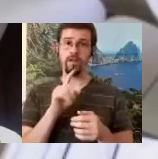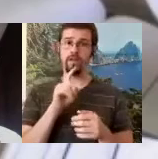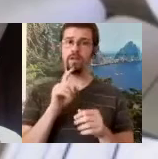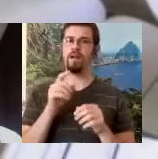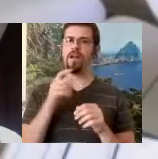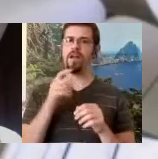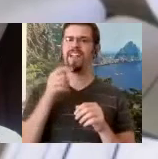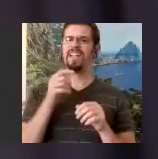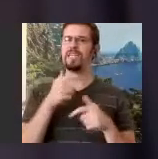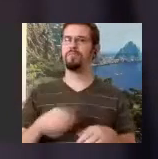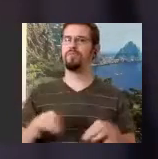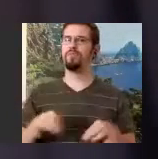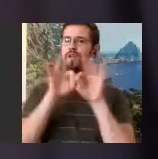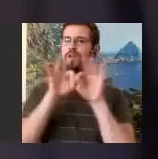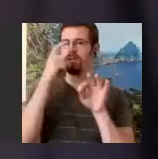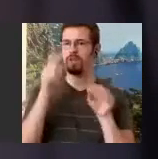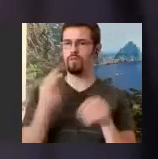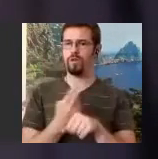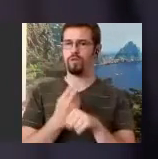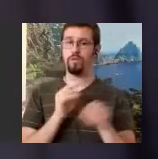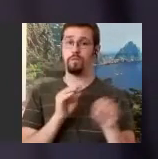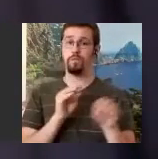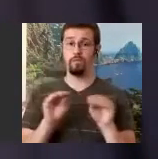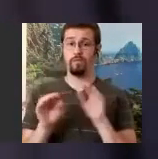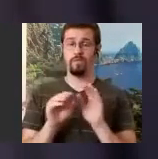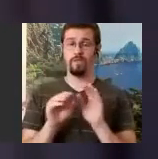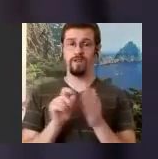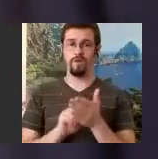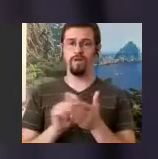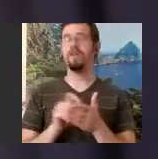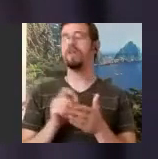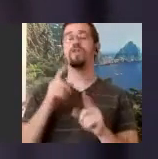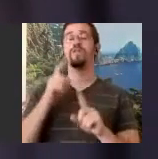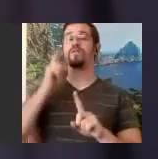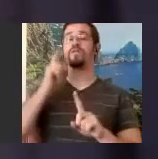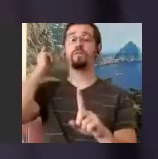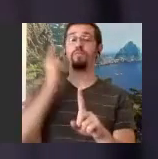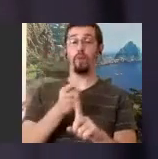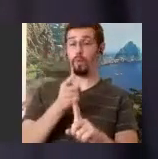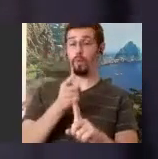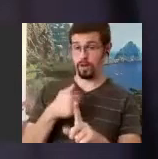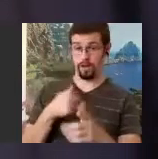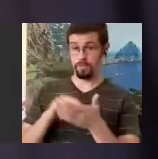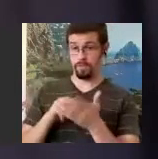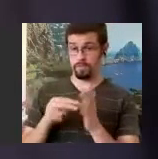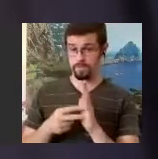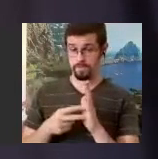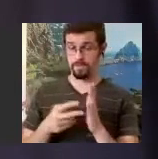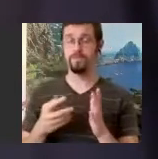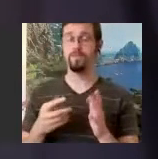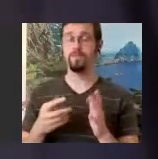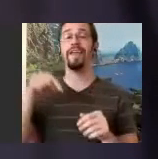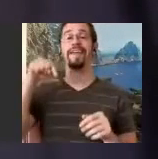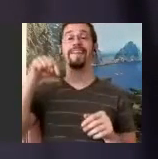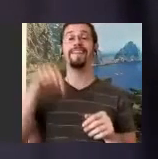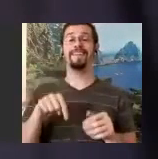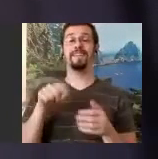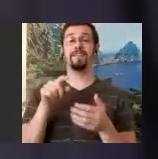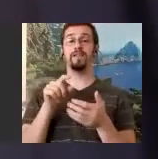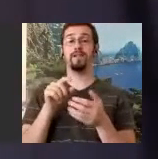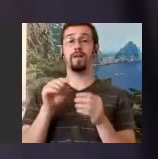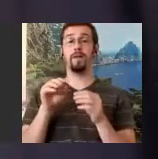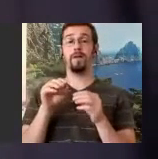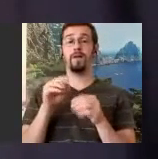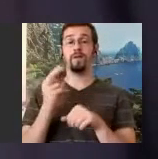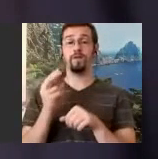notation. Well, the point that I'm making is that this notation uses standard notation in order to direct